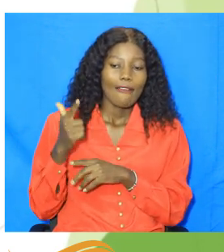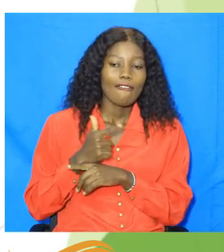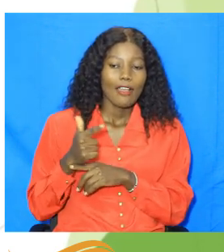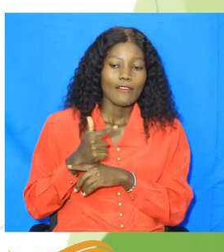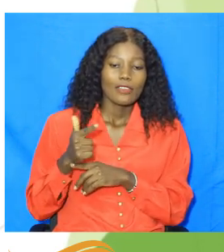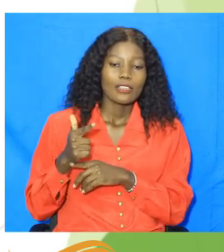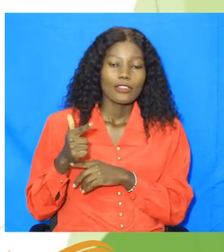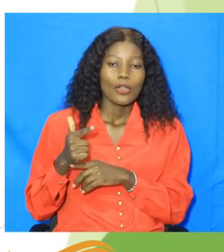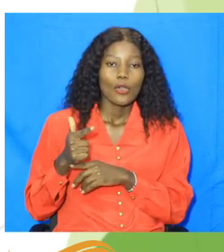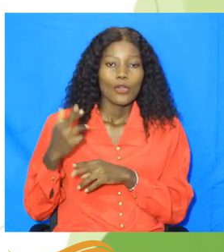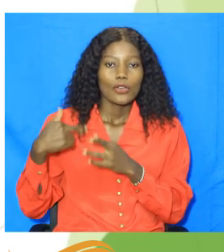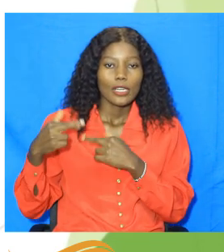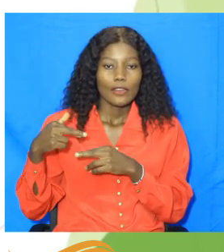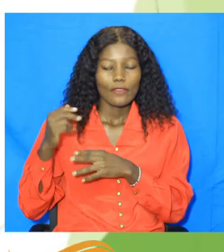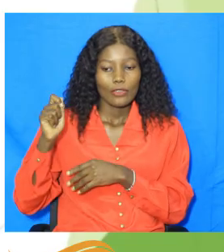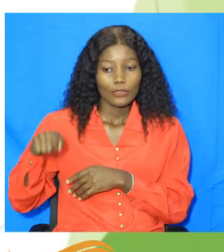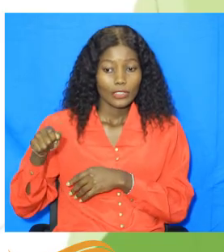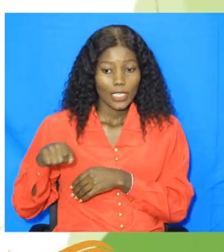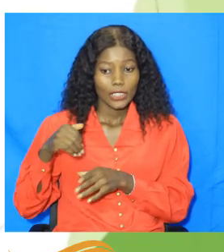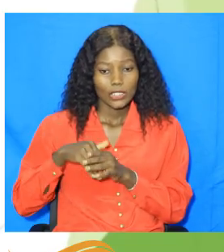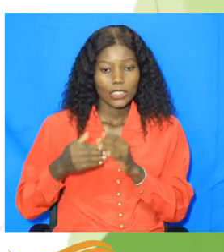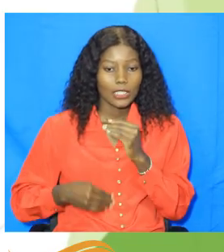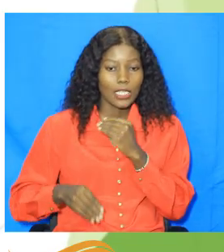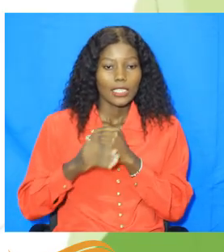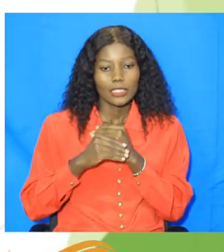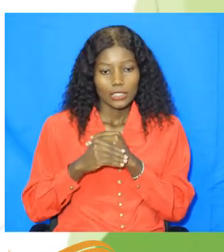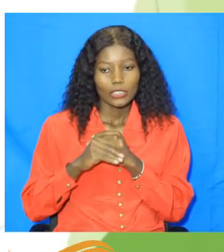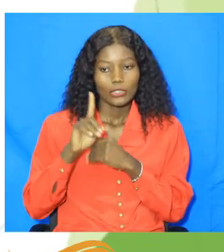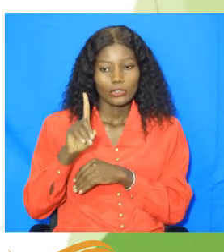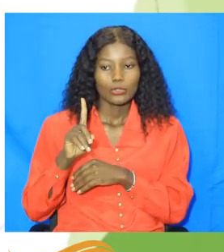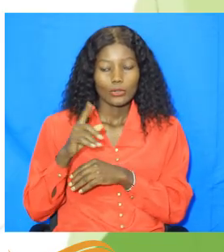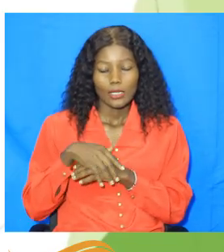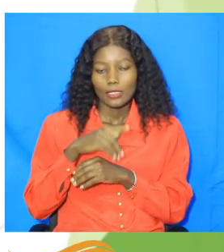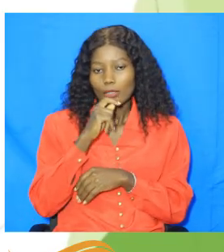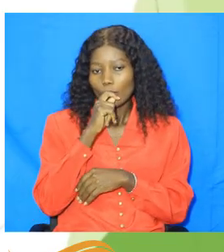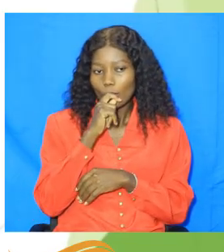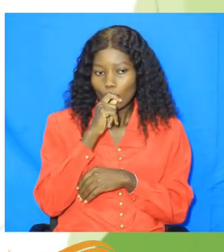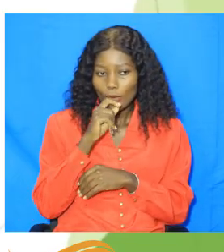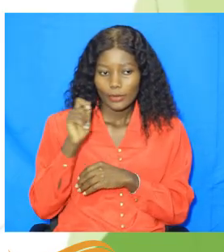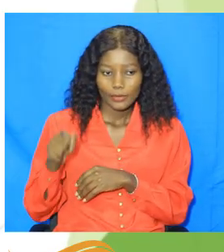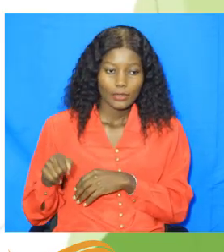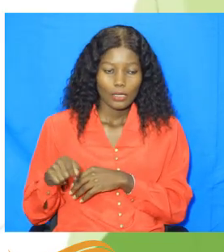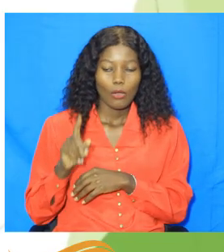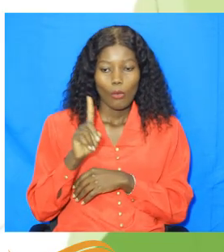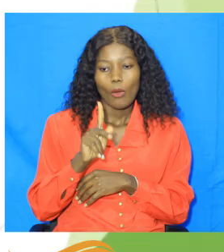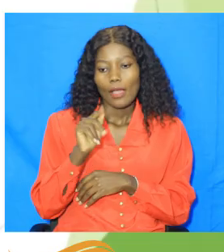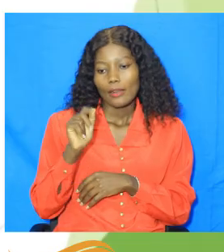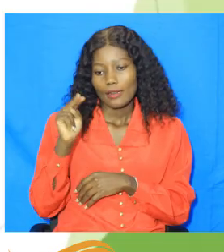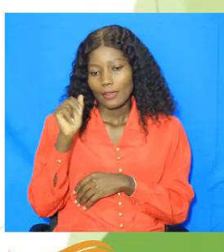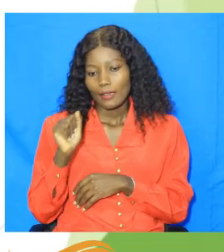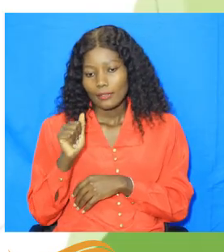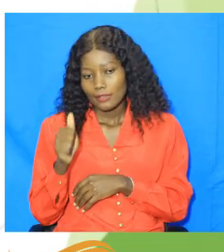review judge. In addition to the 1 referee, 4 judges, 1 counselor, a